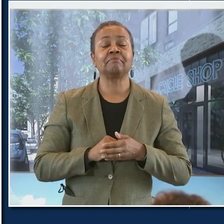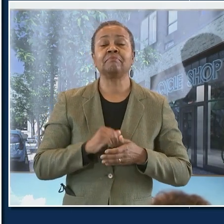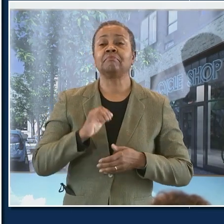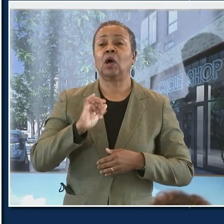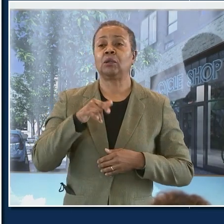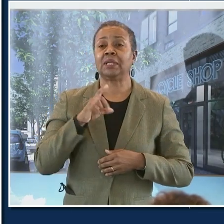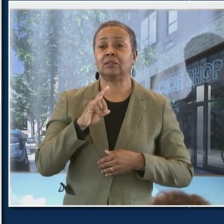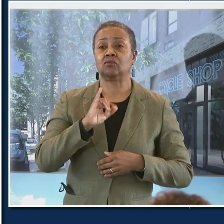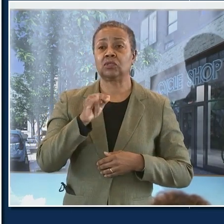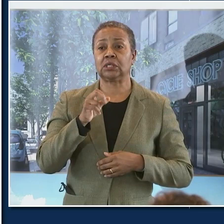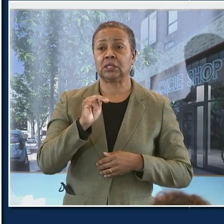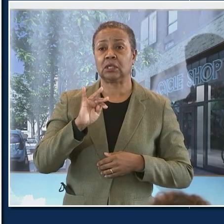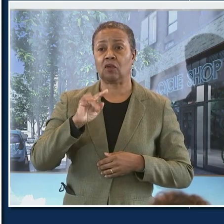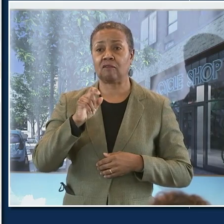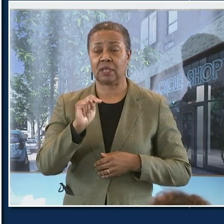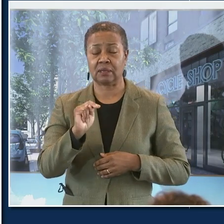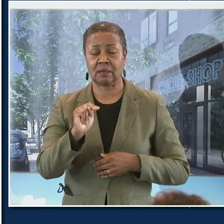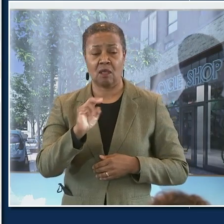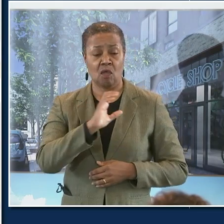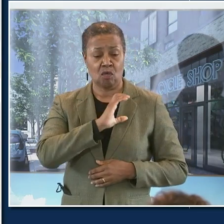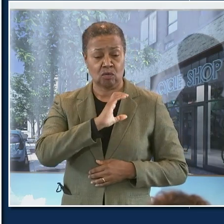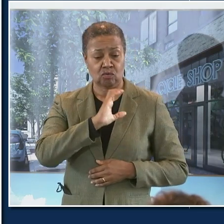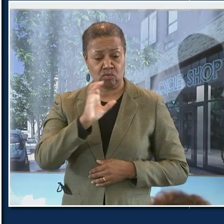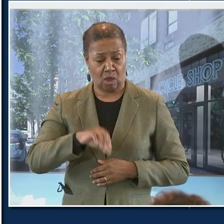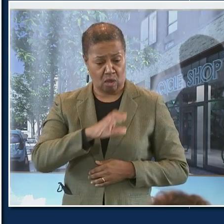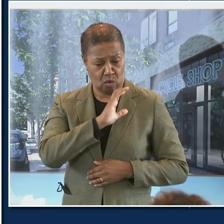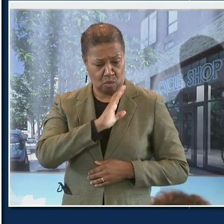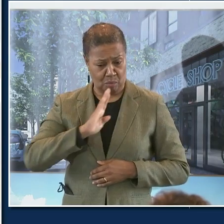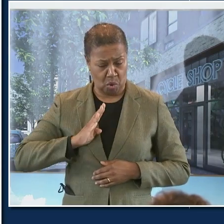Jason Irvin, the Chicago